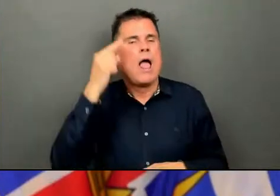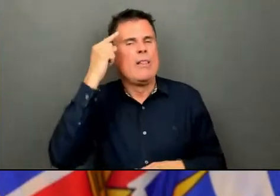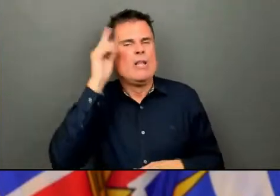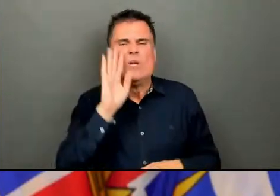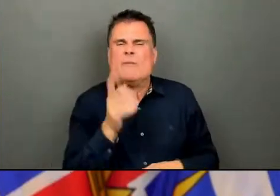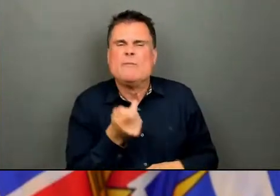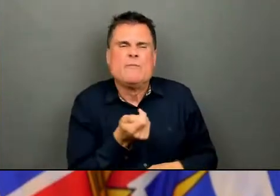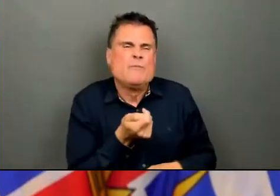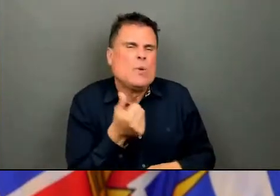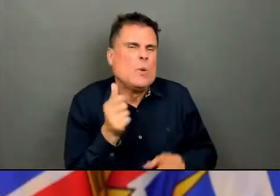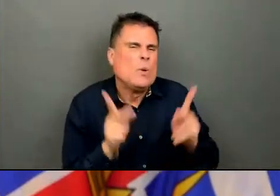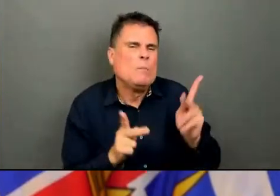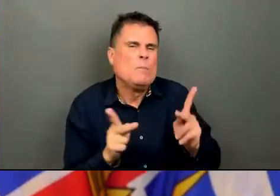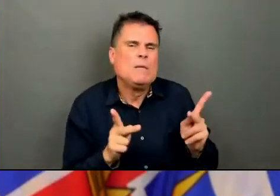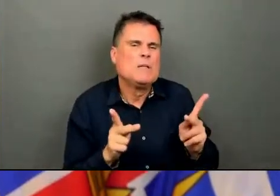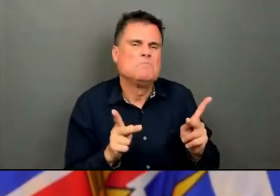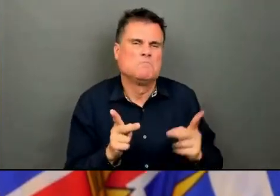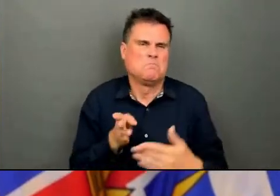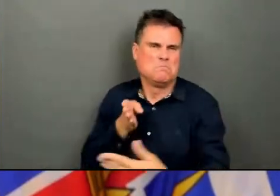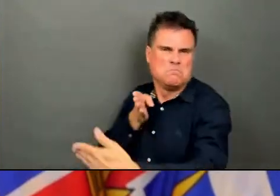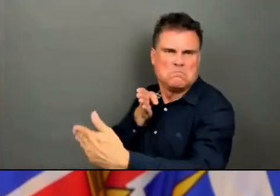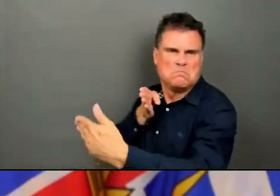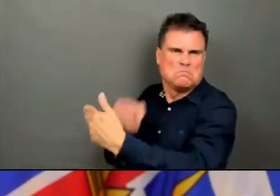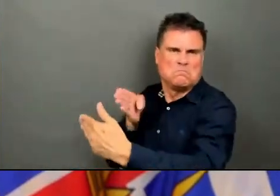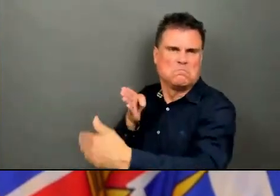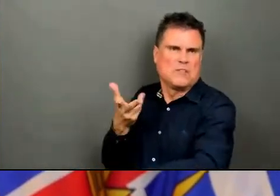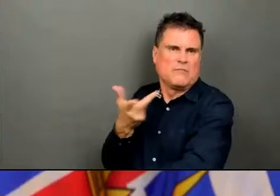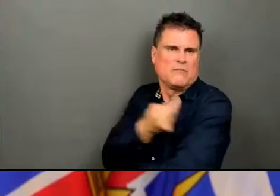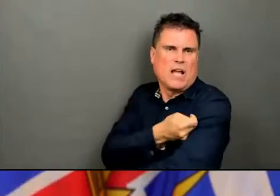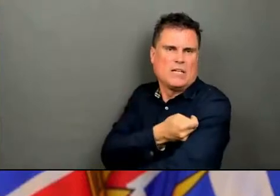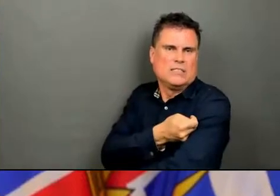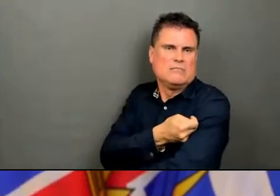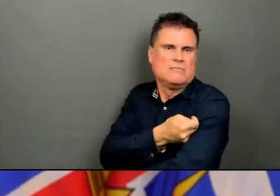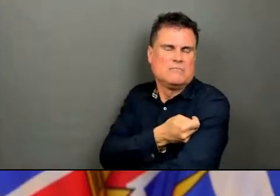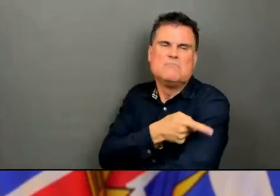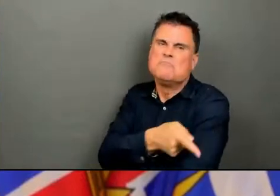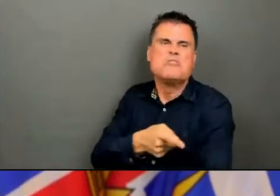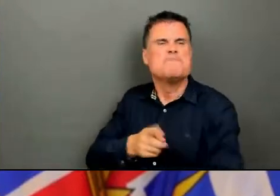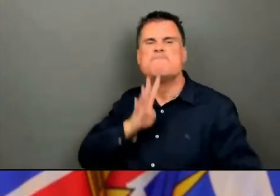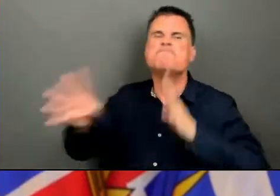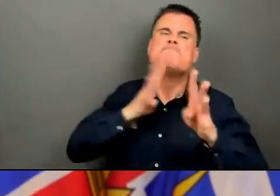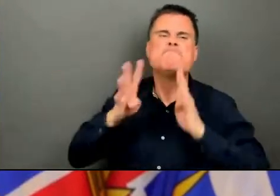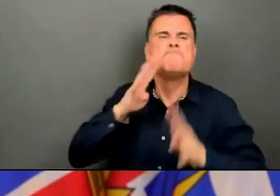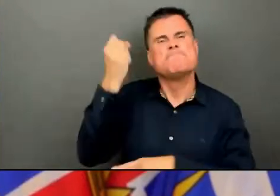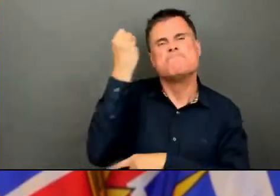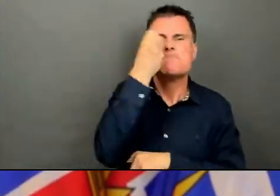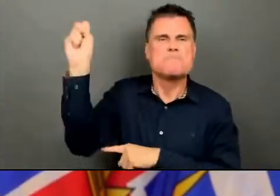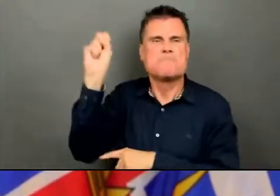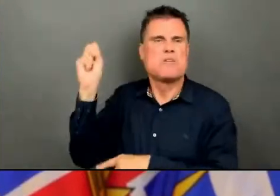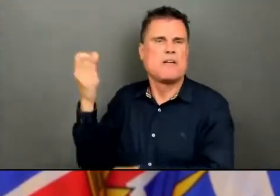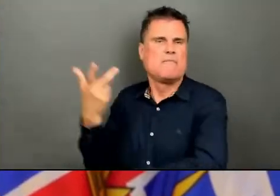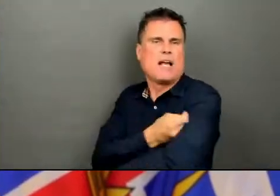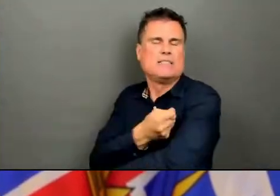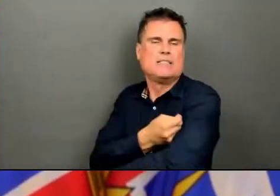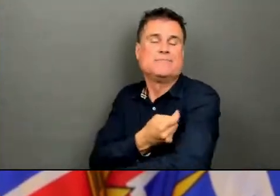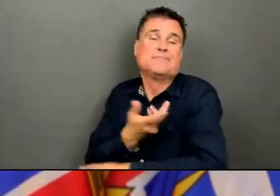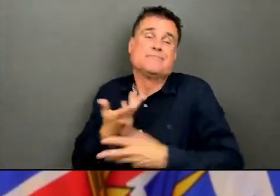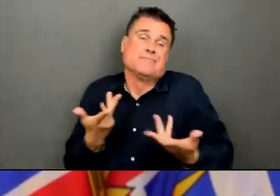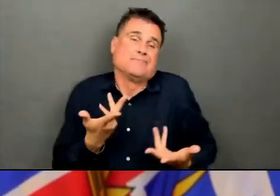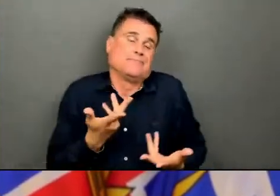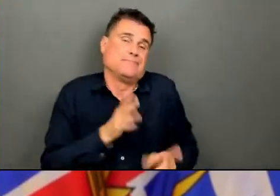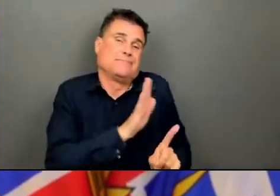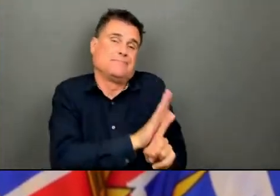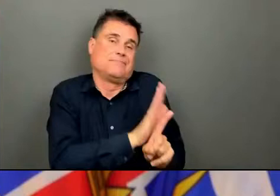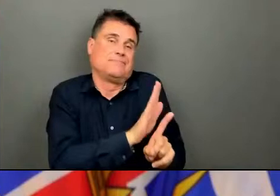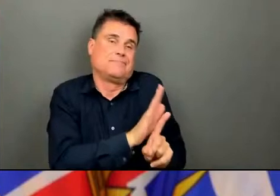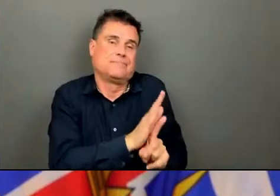sometimes they're very vocal. But what we are finding is, as I said this before a few times, there's a number of reasons. One of those is